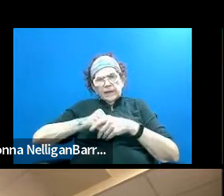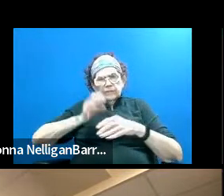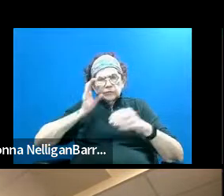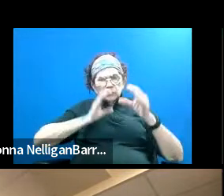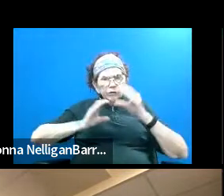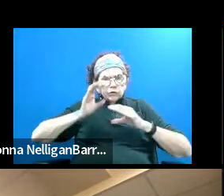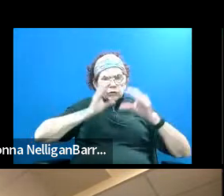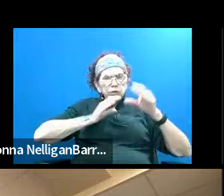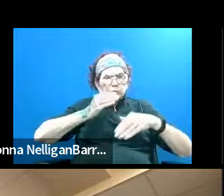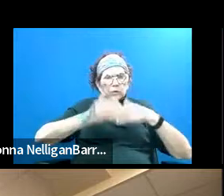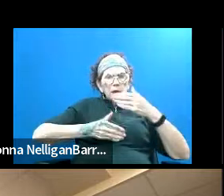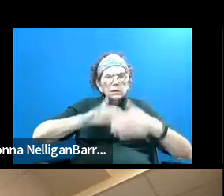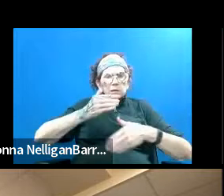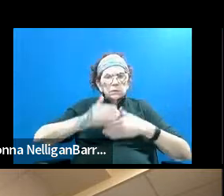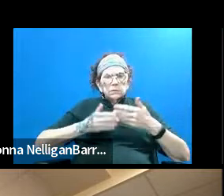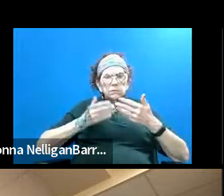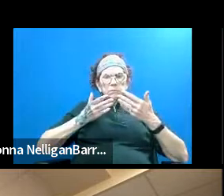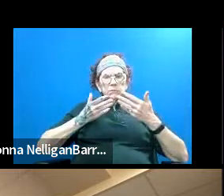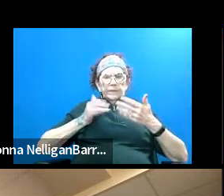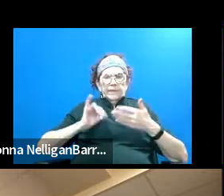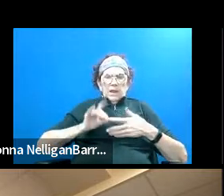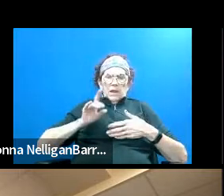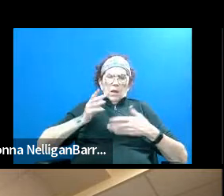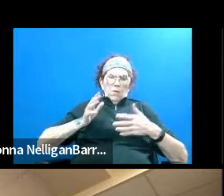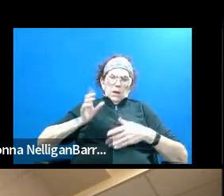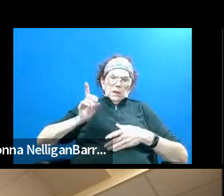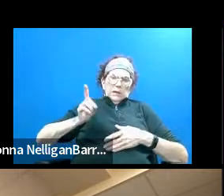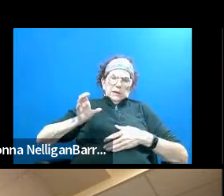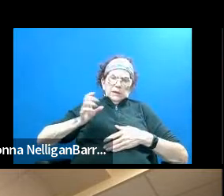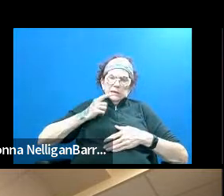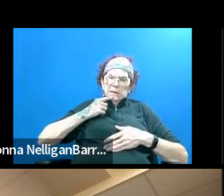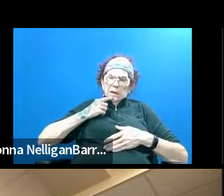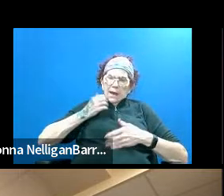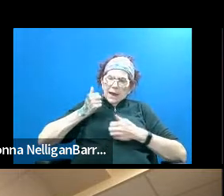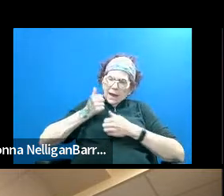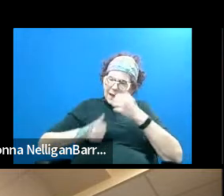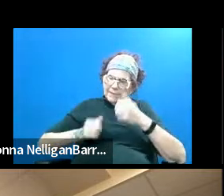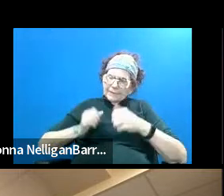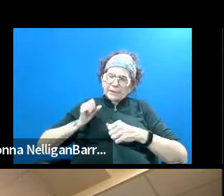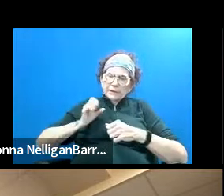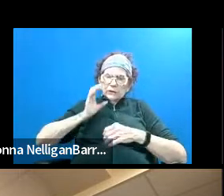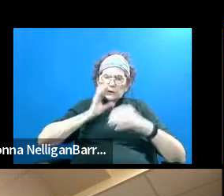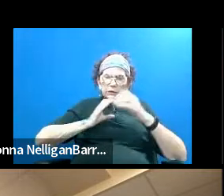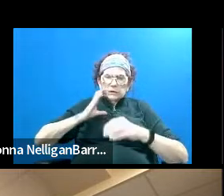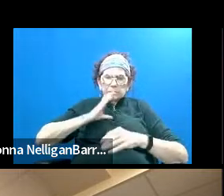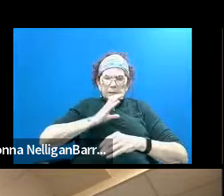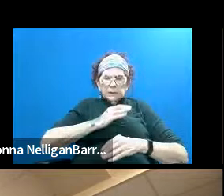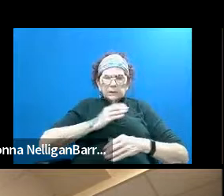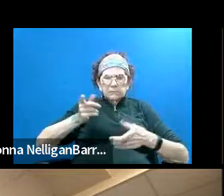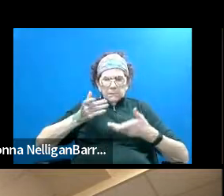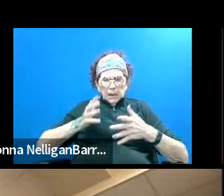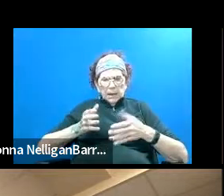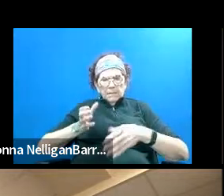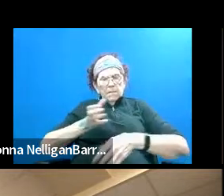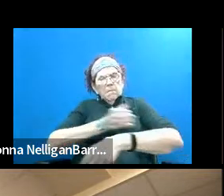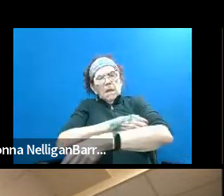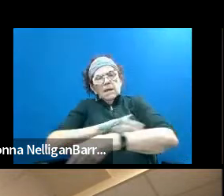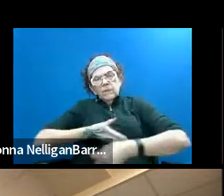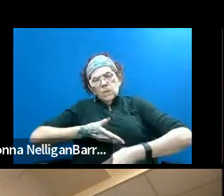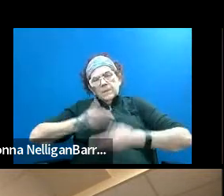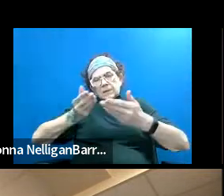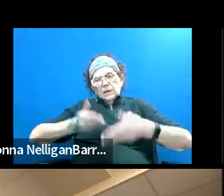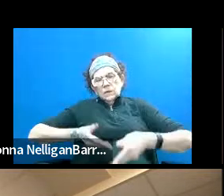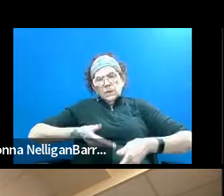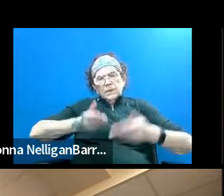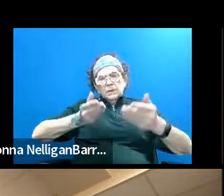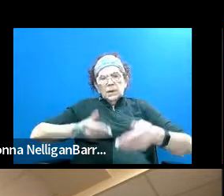every search committee meeting and has made some really powerful recommendations on how to approach all this. And based